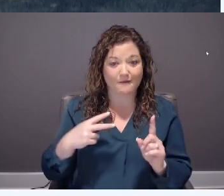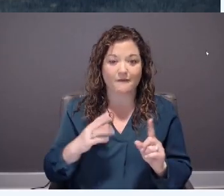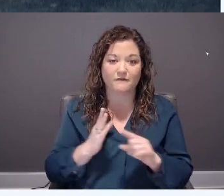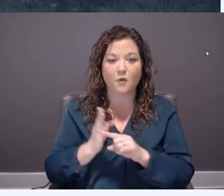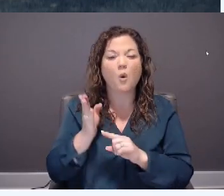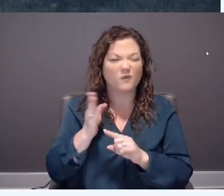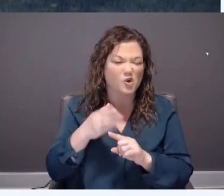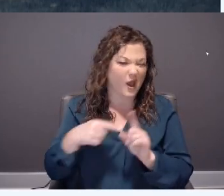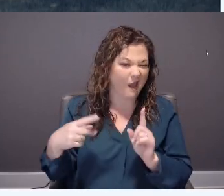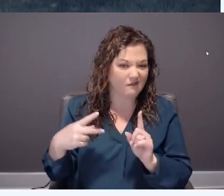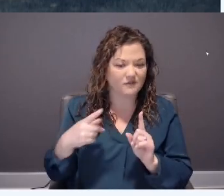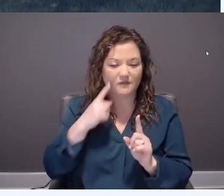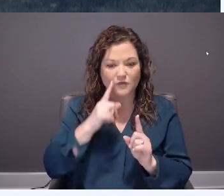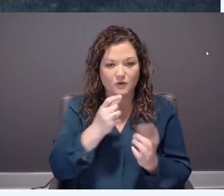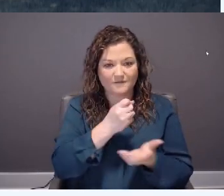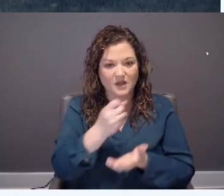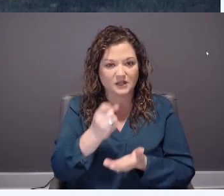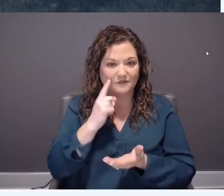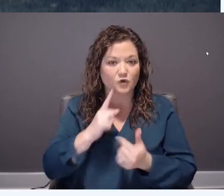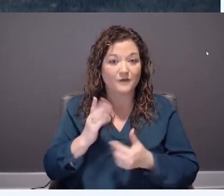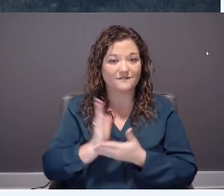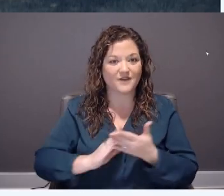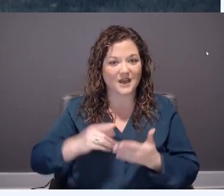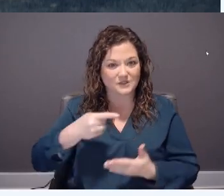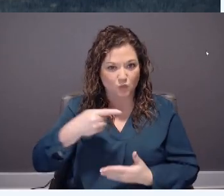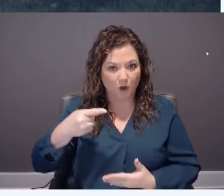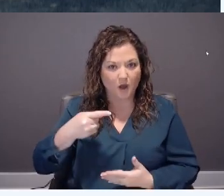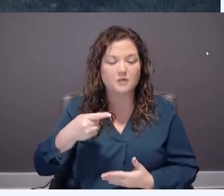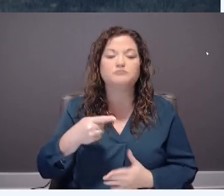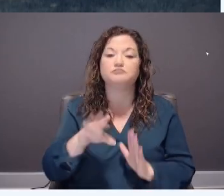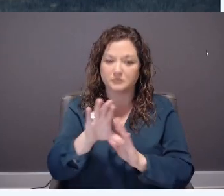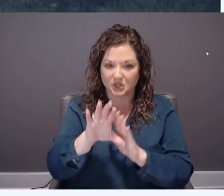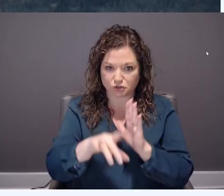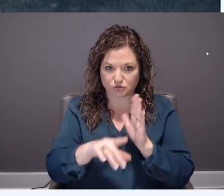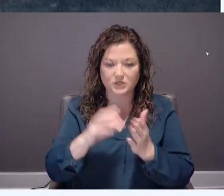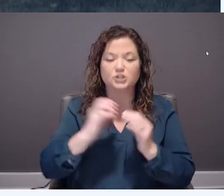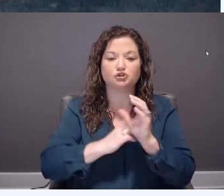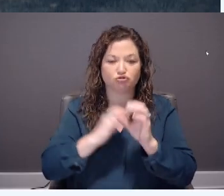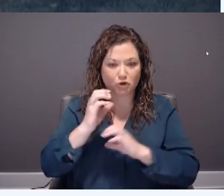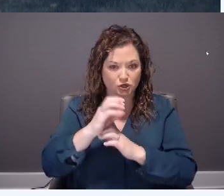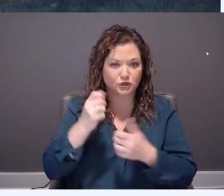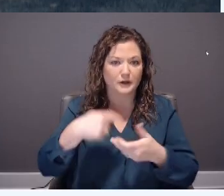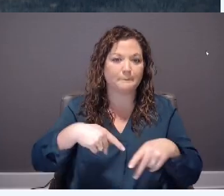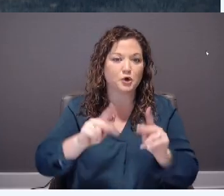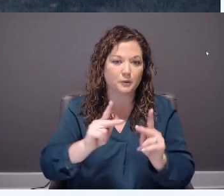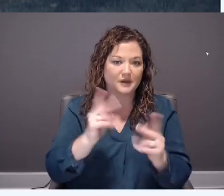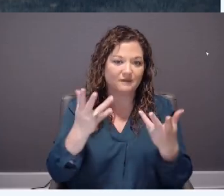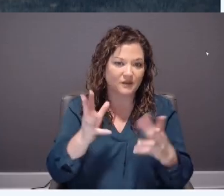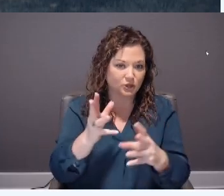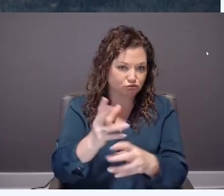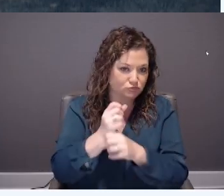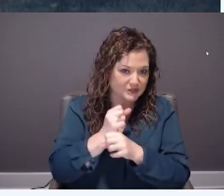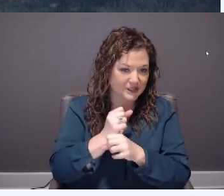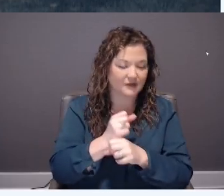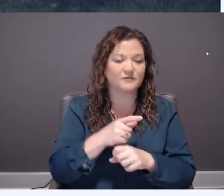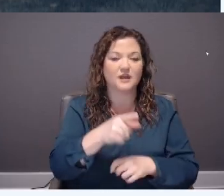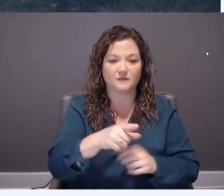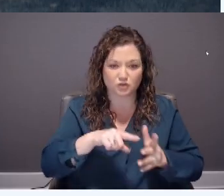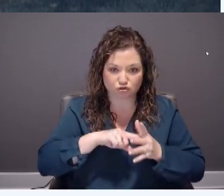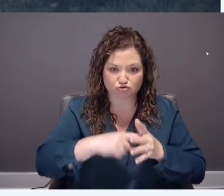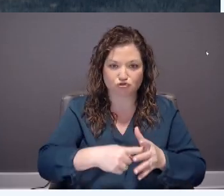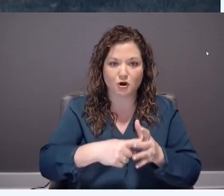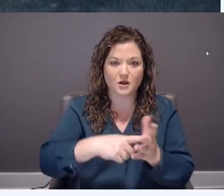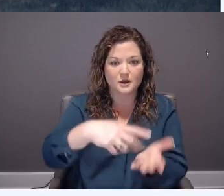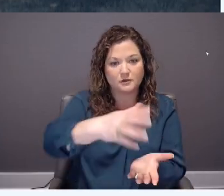needed for the phase one. They've received their construction permit. They've begun the grading work, and they're working